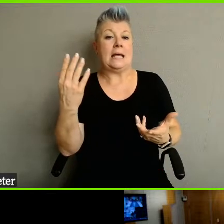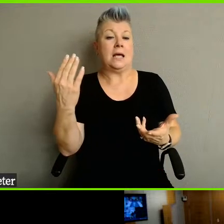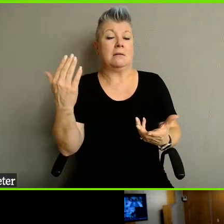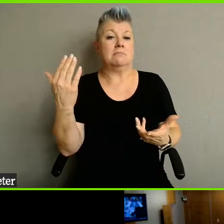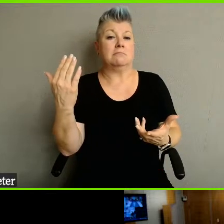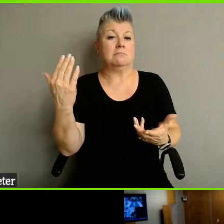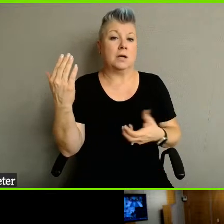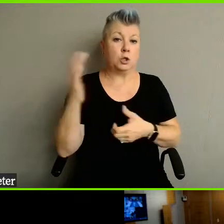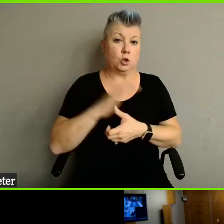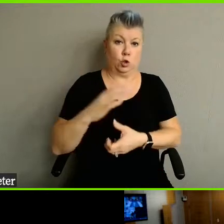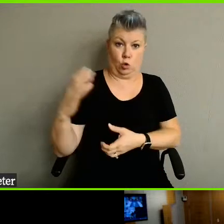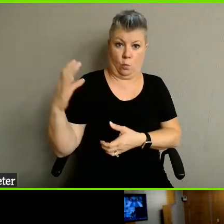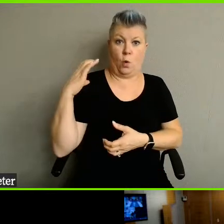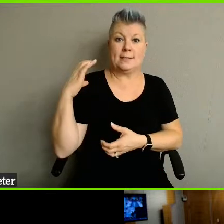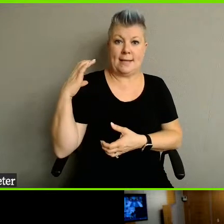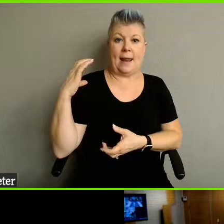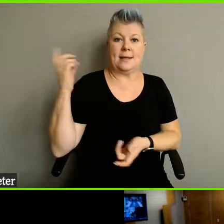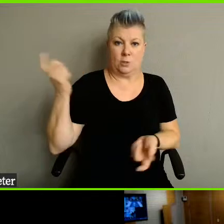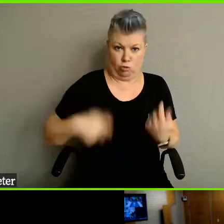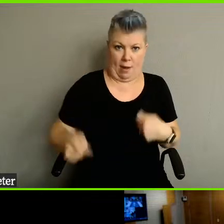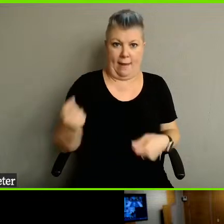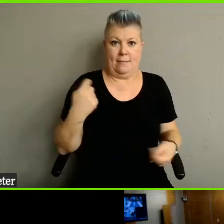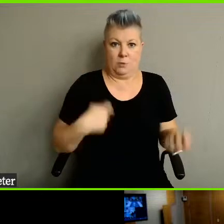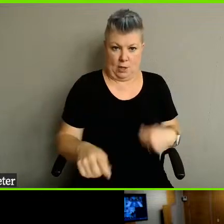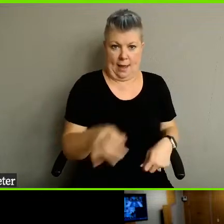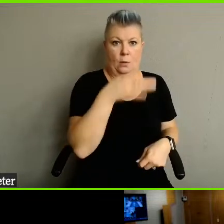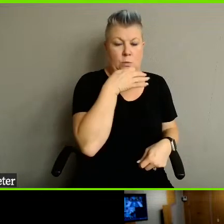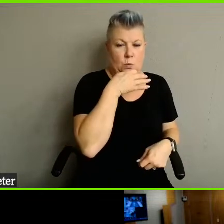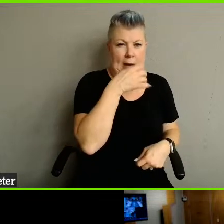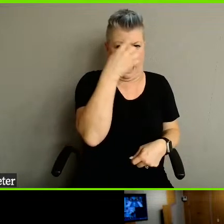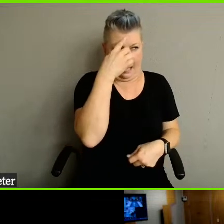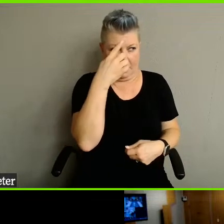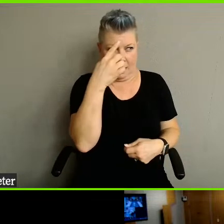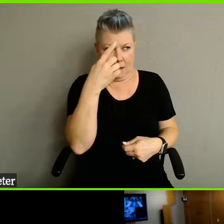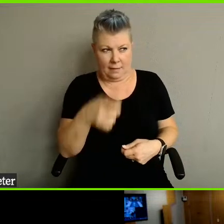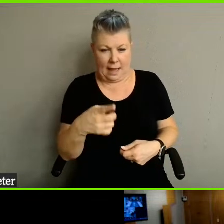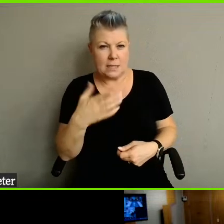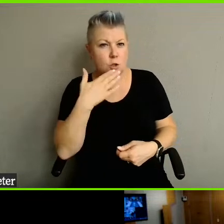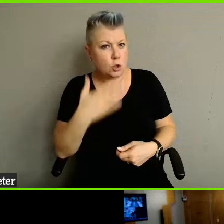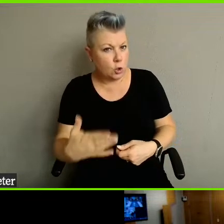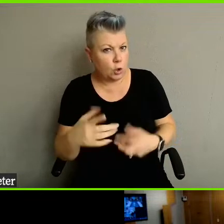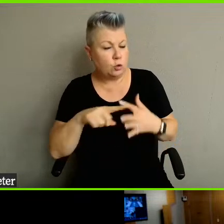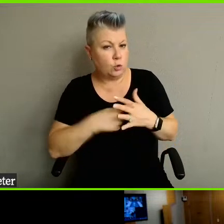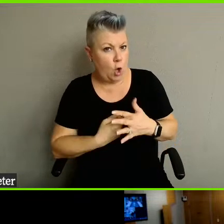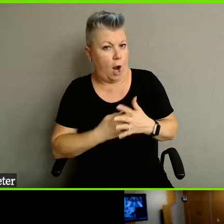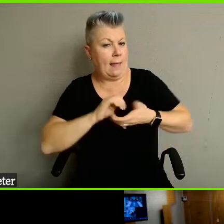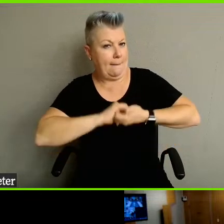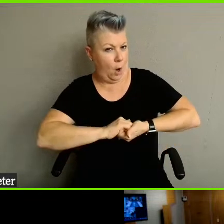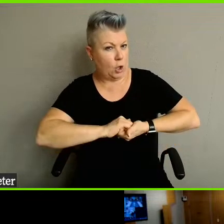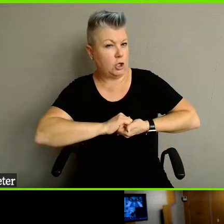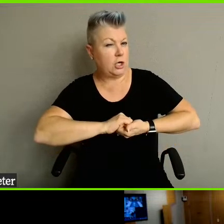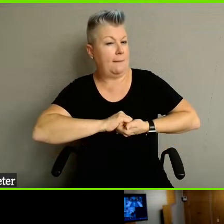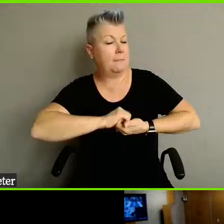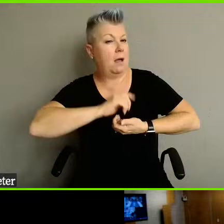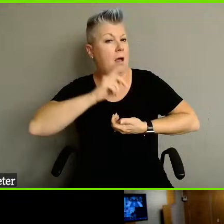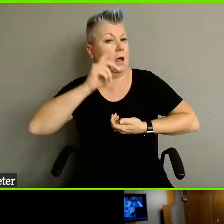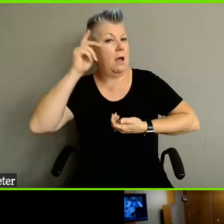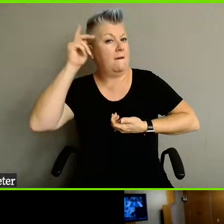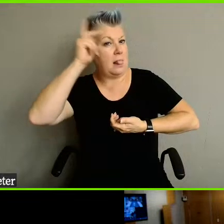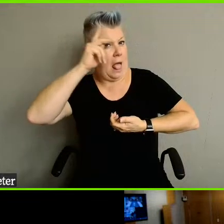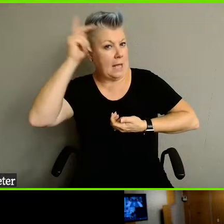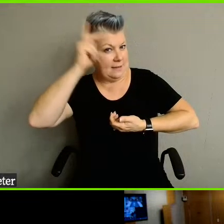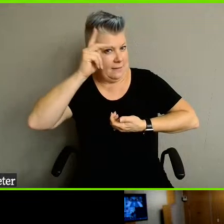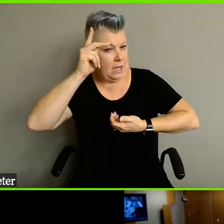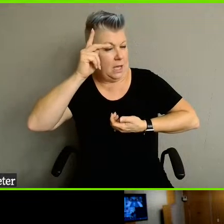to really target that partnership philosophy early on with those new superintendents and really kind